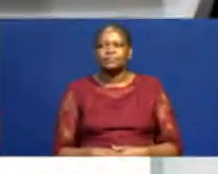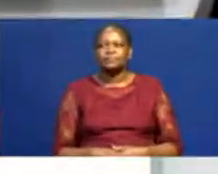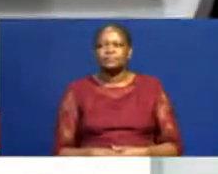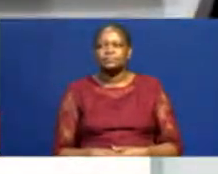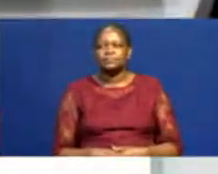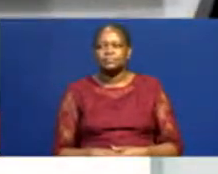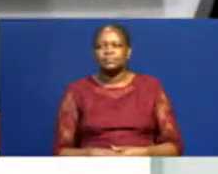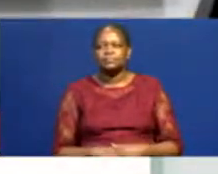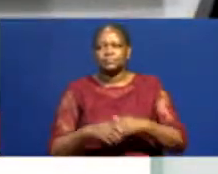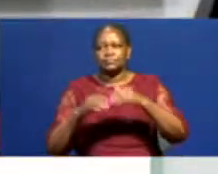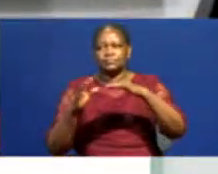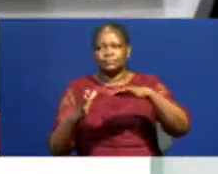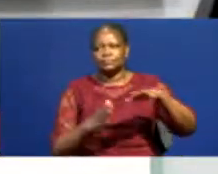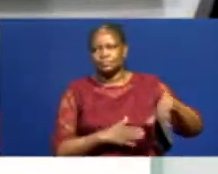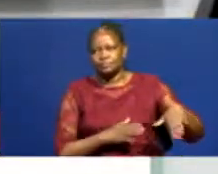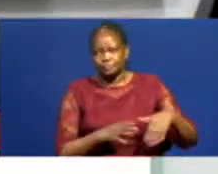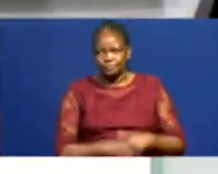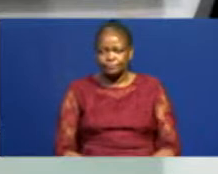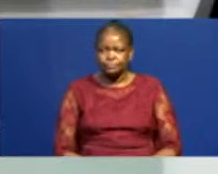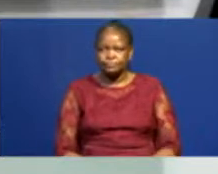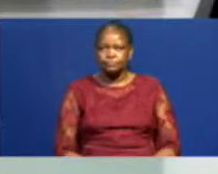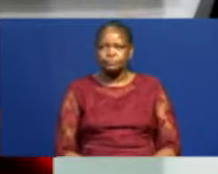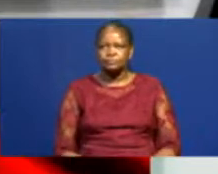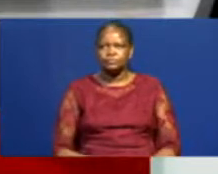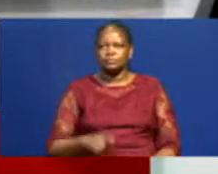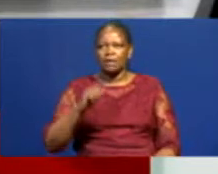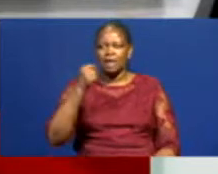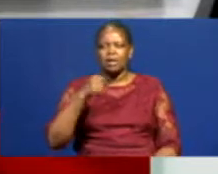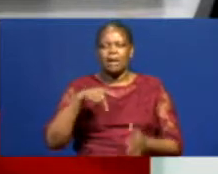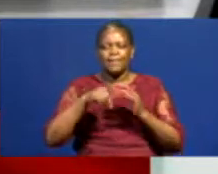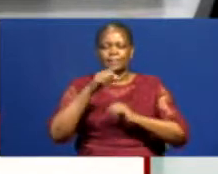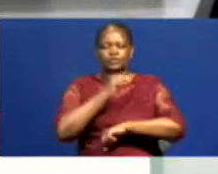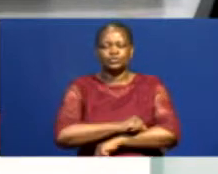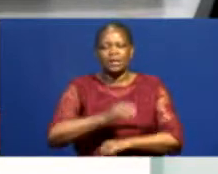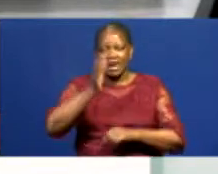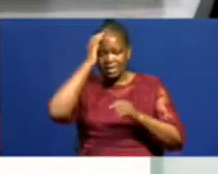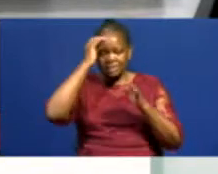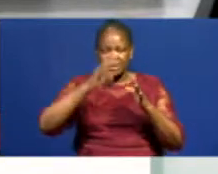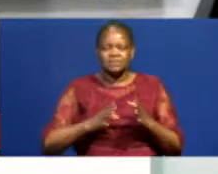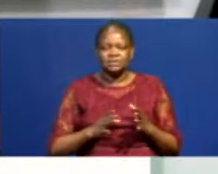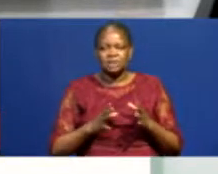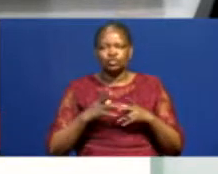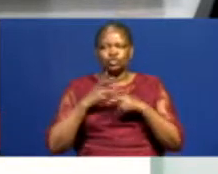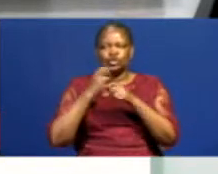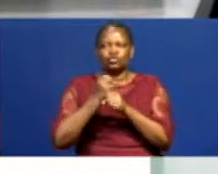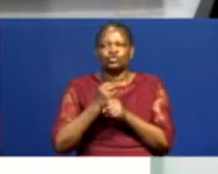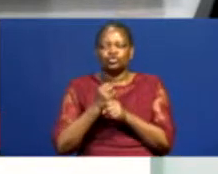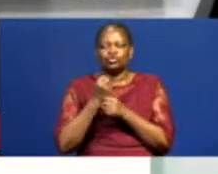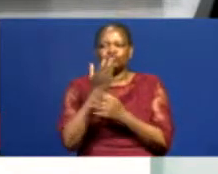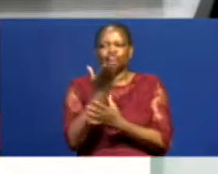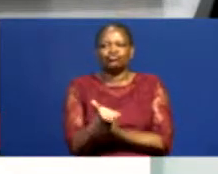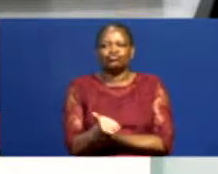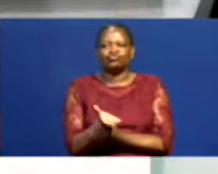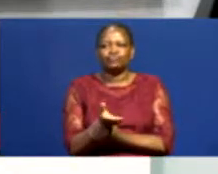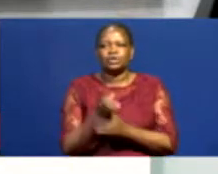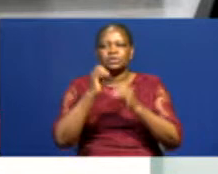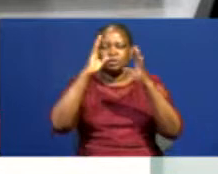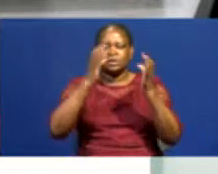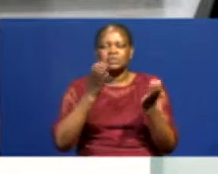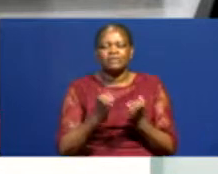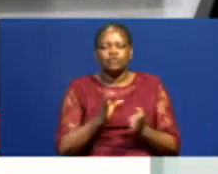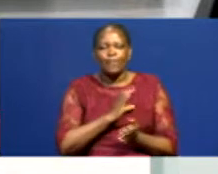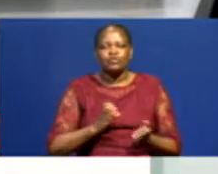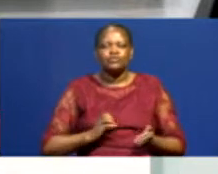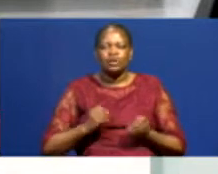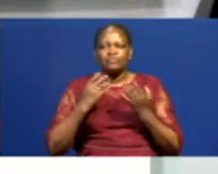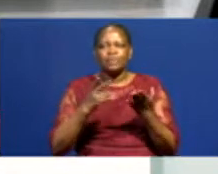An item here on the education sector. The Kenya Primary School Head Teachers Association, KEFSHA, is appealing to Teachers Service Commission to give